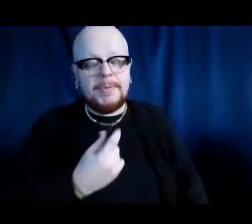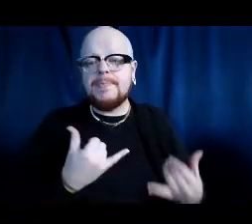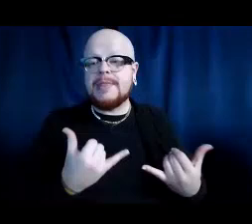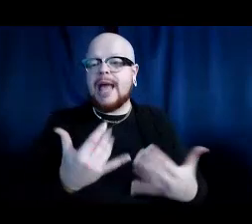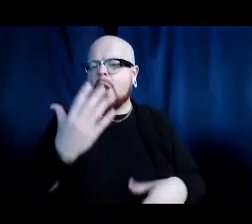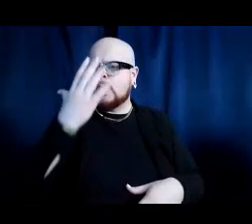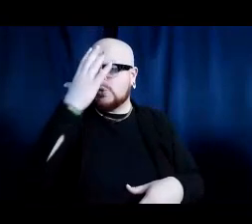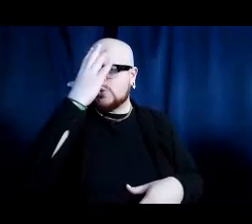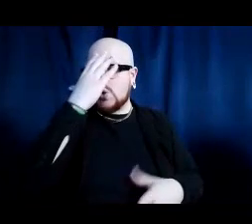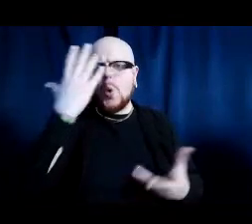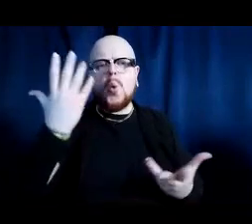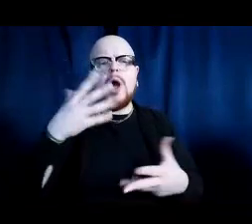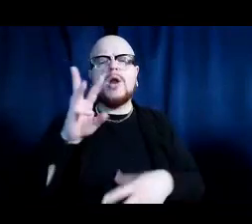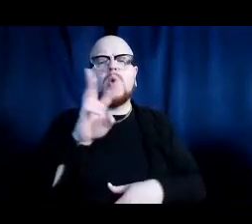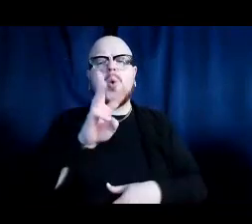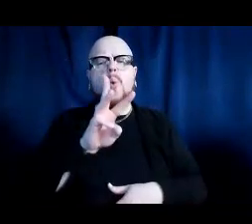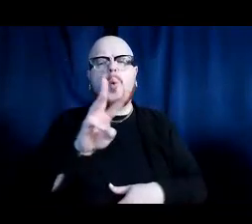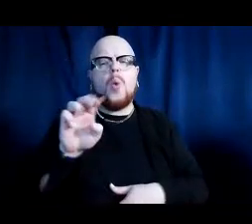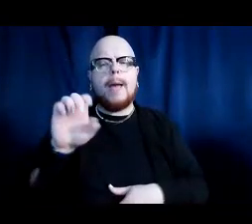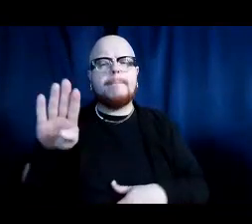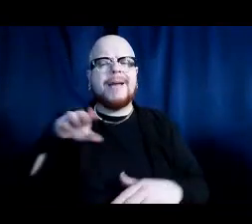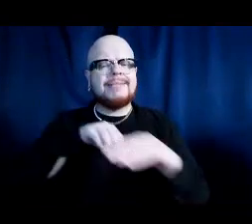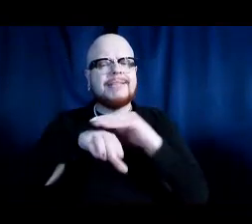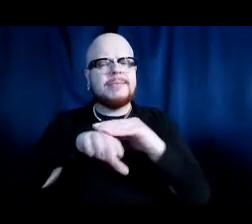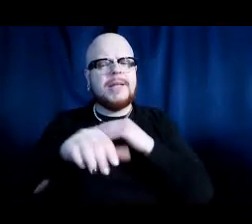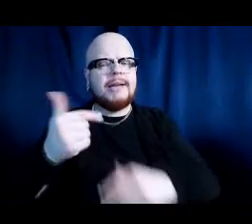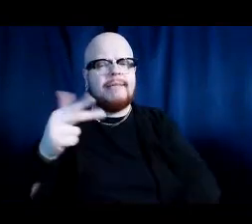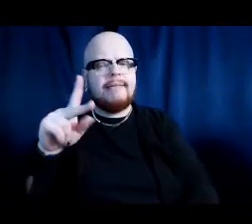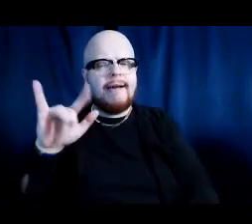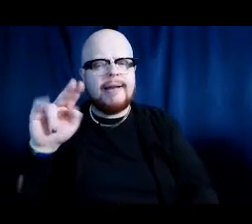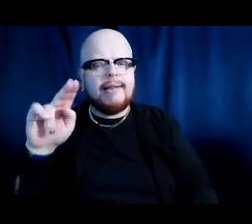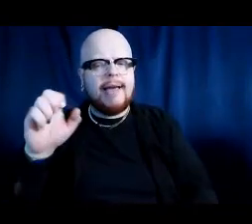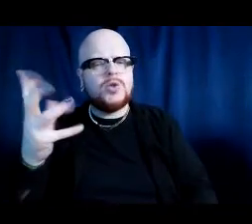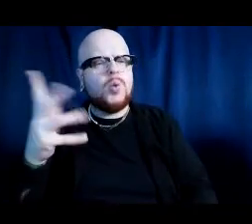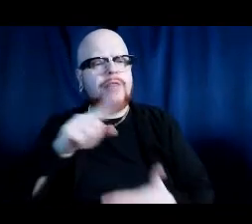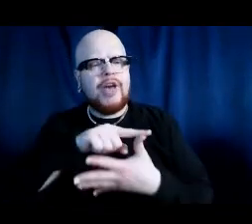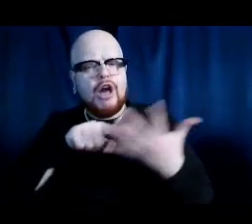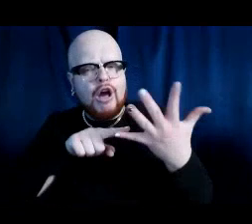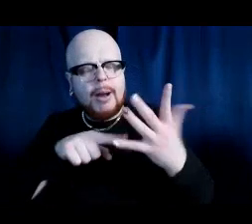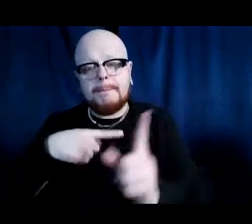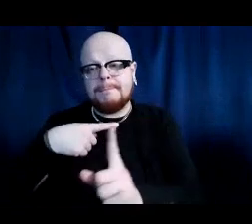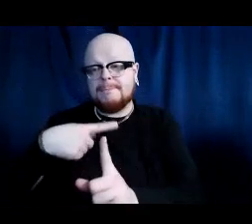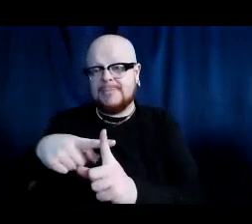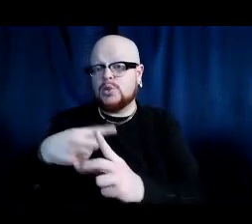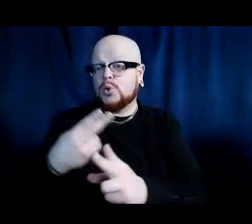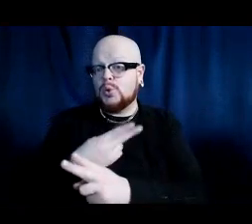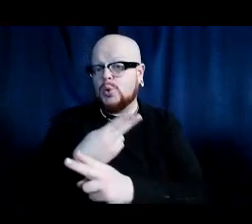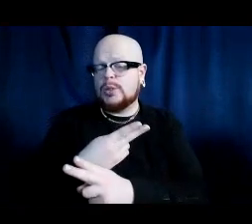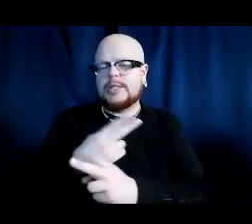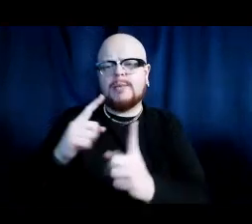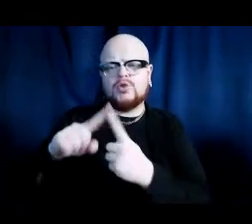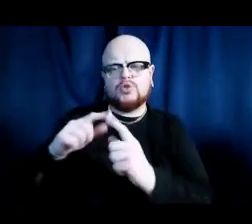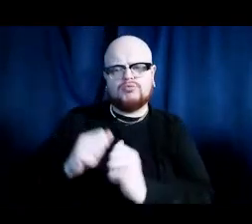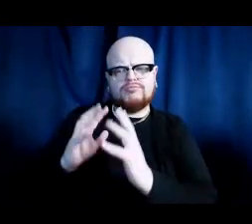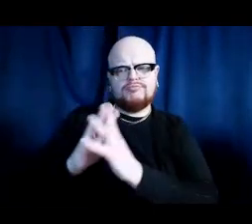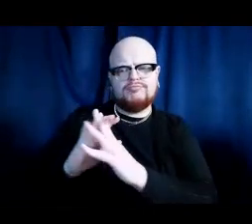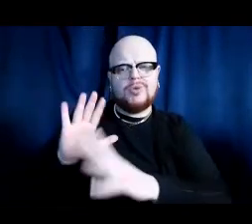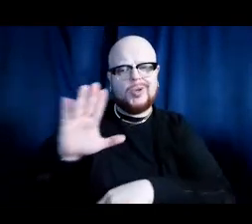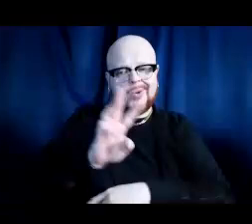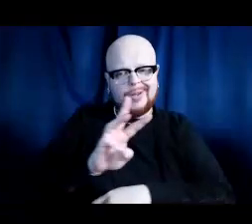Guidelines and use these to plan, create, and maintain your website. These guidelines are the basis of